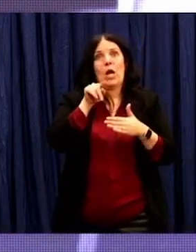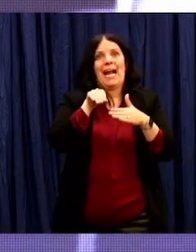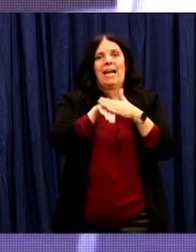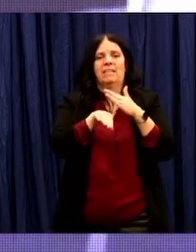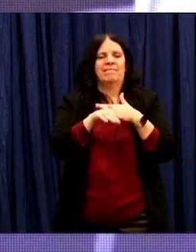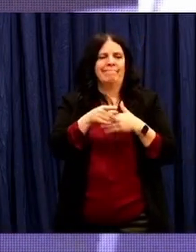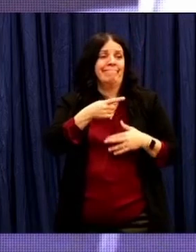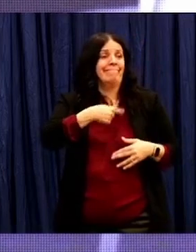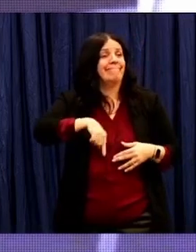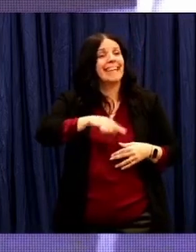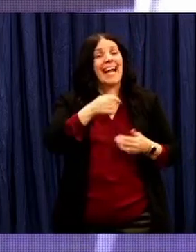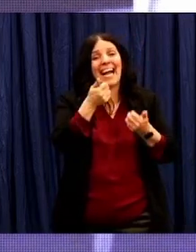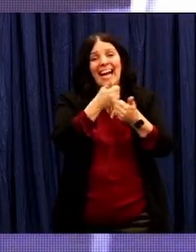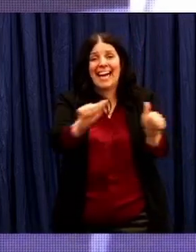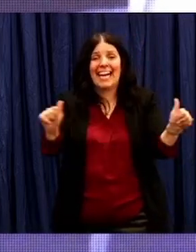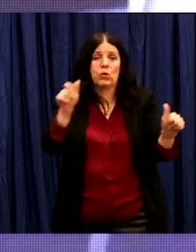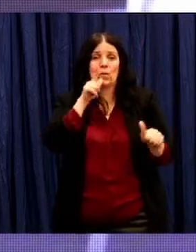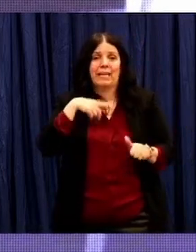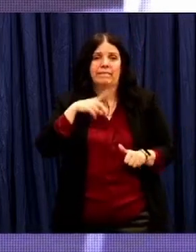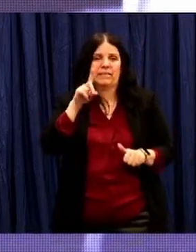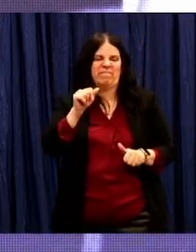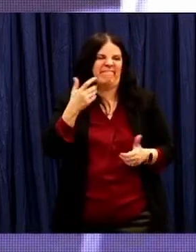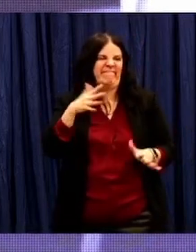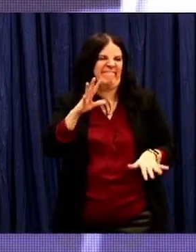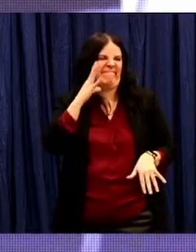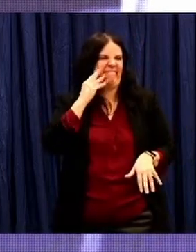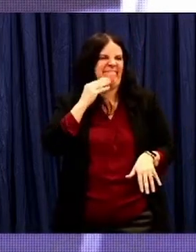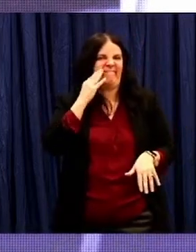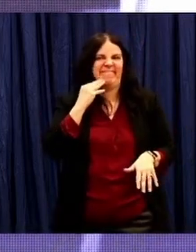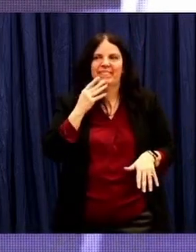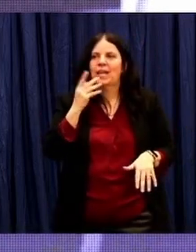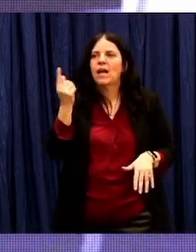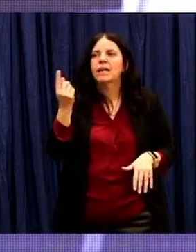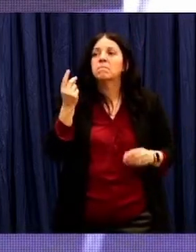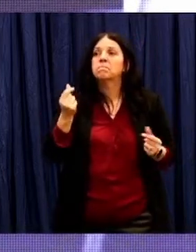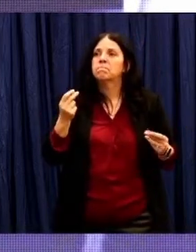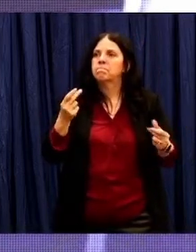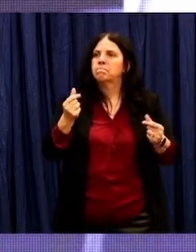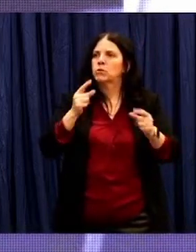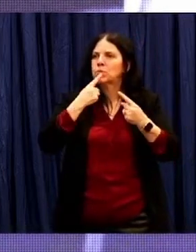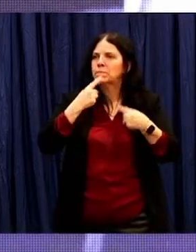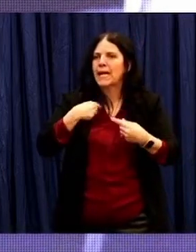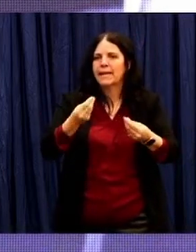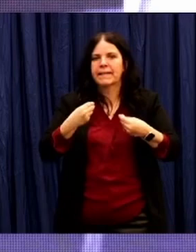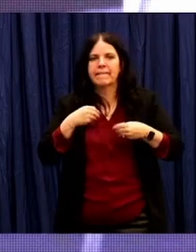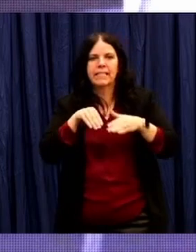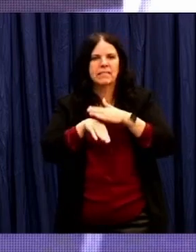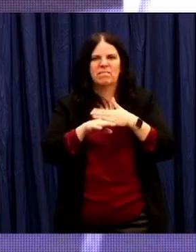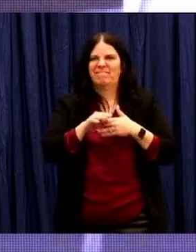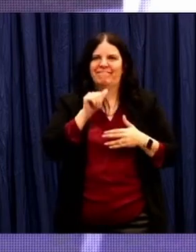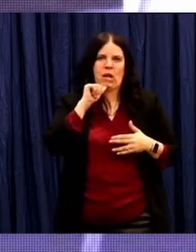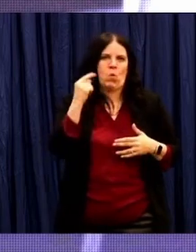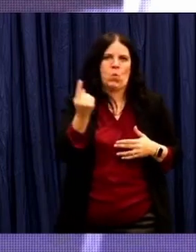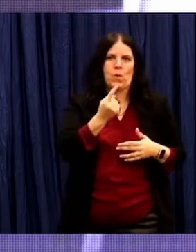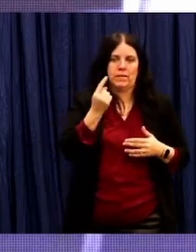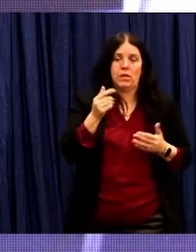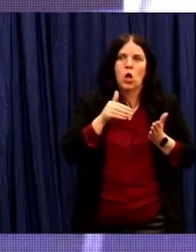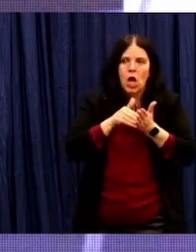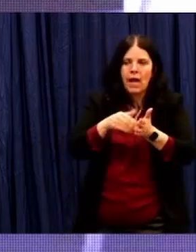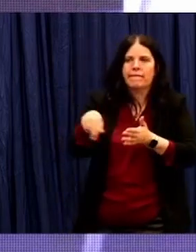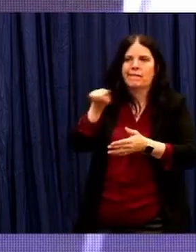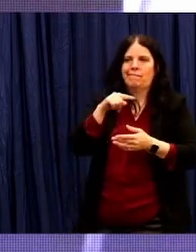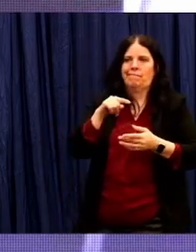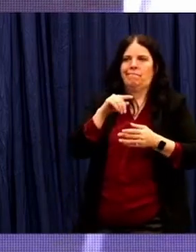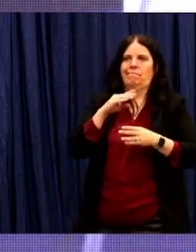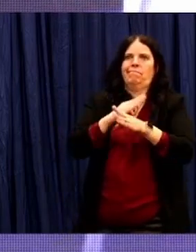has experienced on any given level at any given time, really.